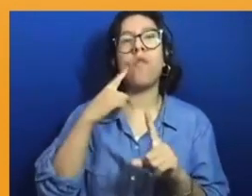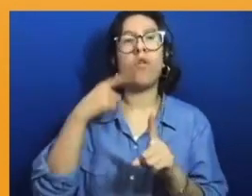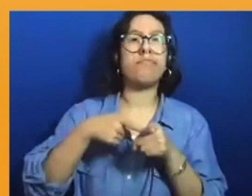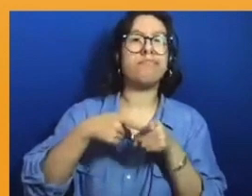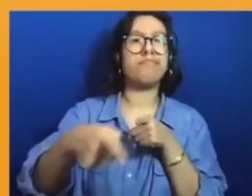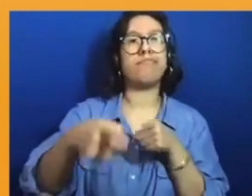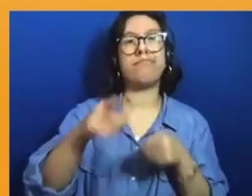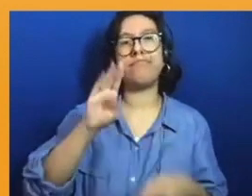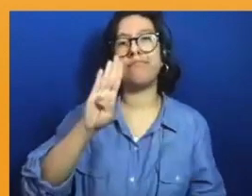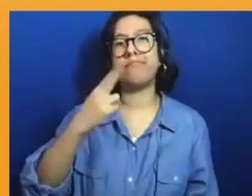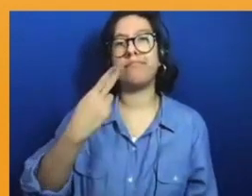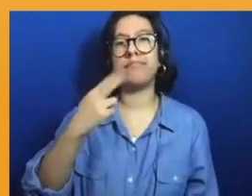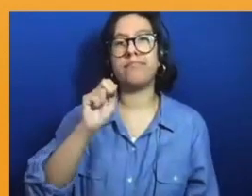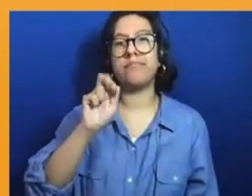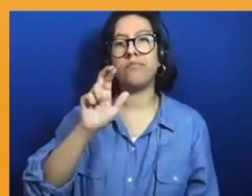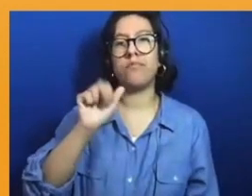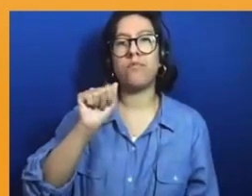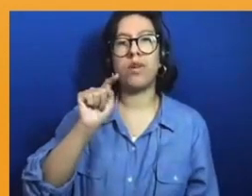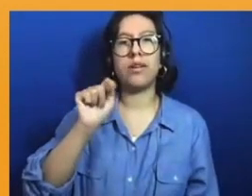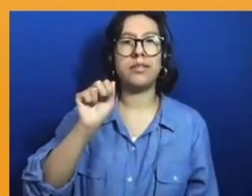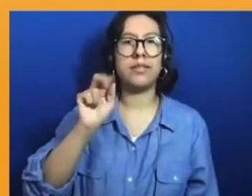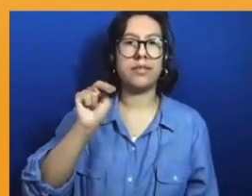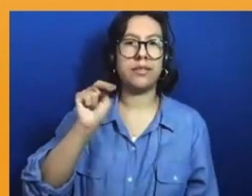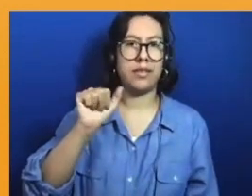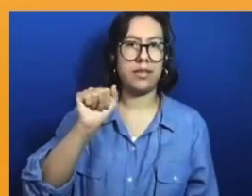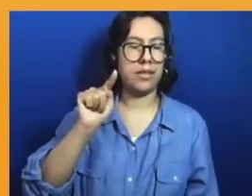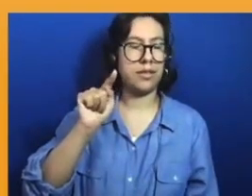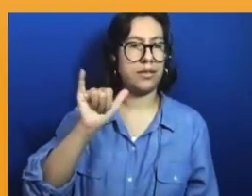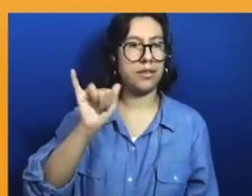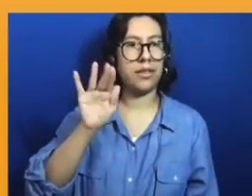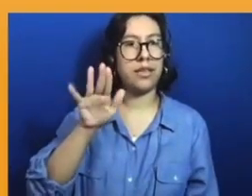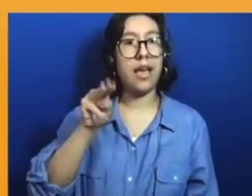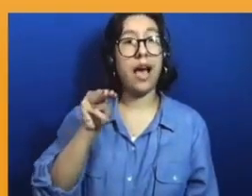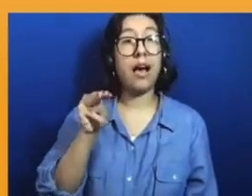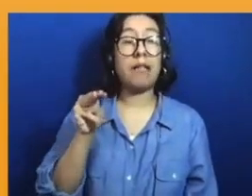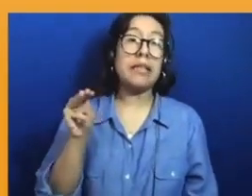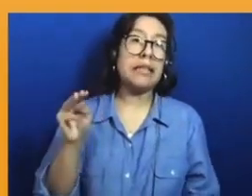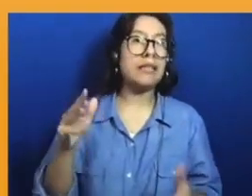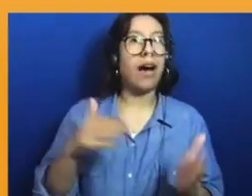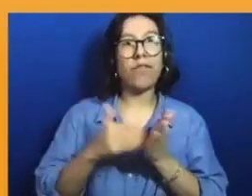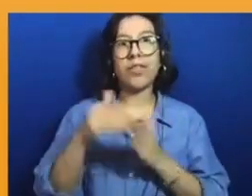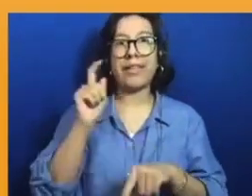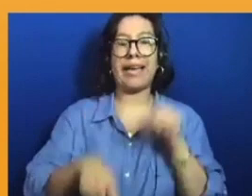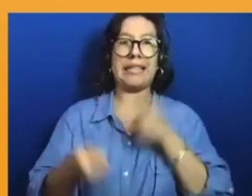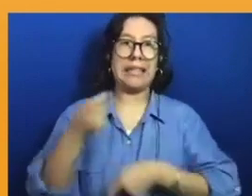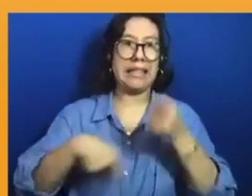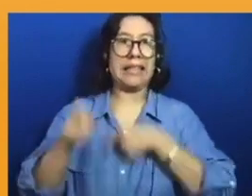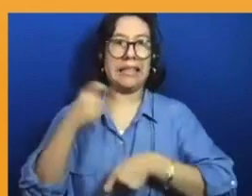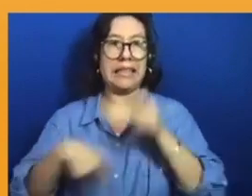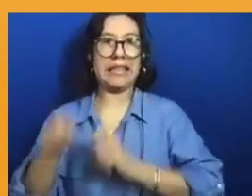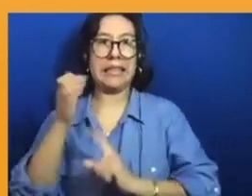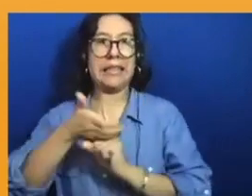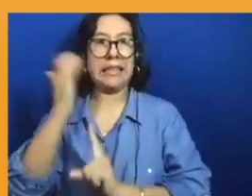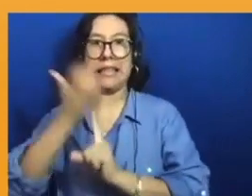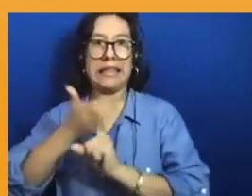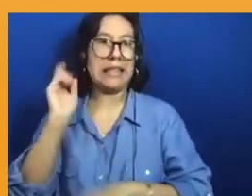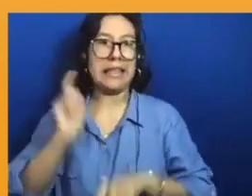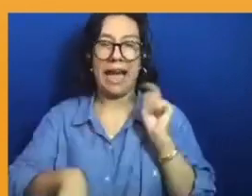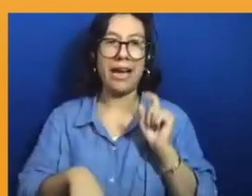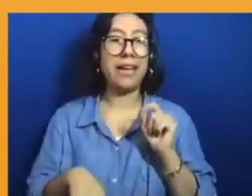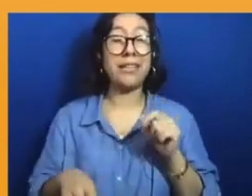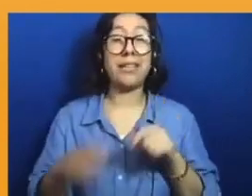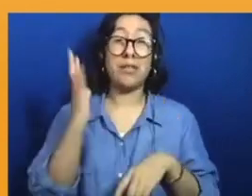just because of, you know, technical issues, we can't change costumes that often, just because of the elaborateness of